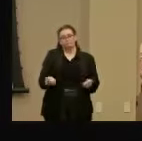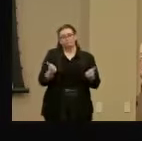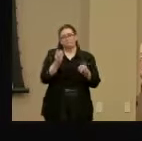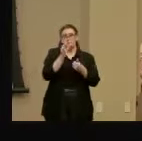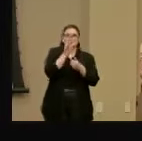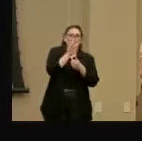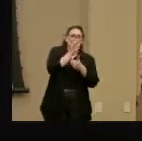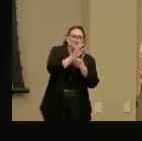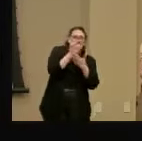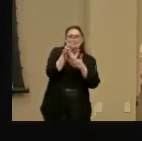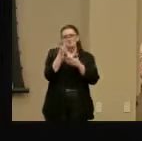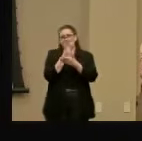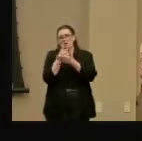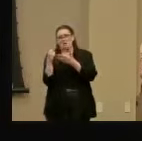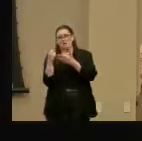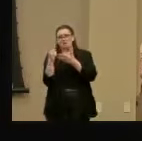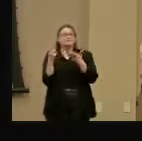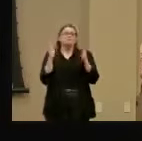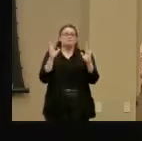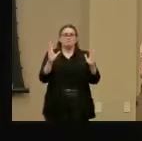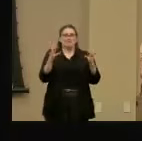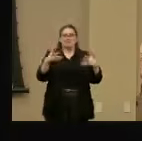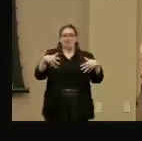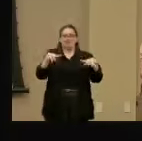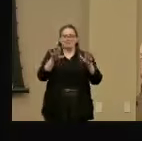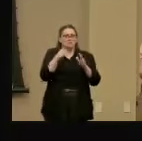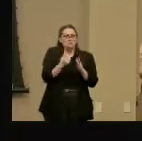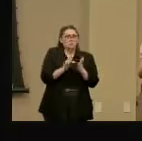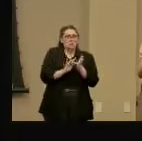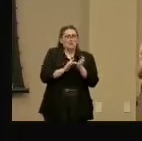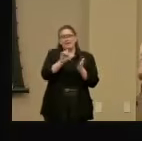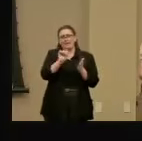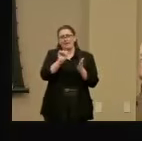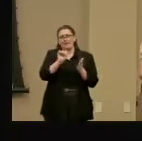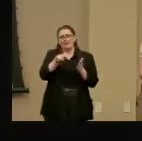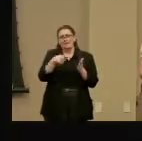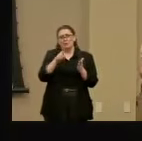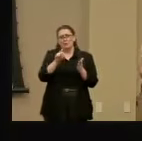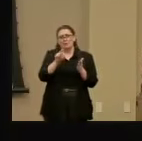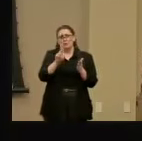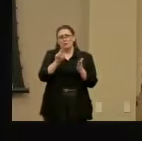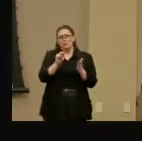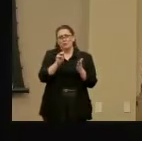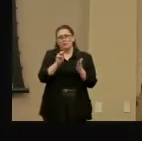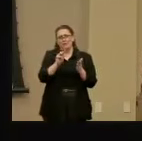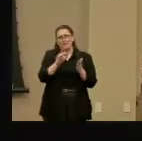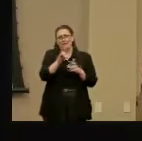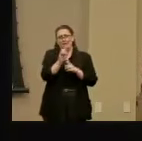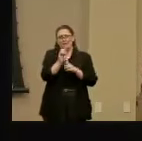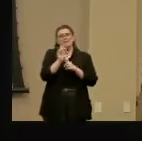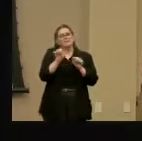weeks. Some longer, but that's very rare. That's only the medication leflunomide, which that is the sole medication that would be in the system for